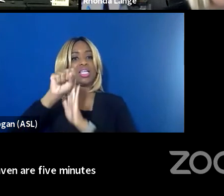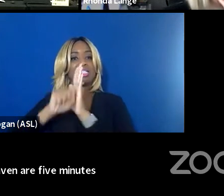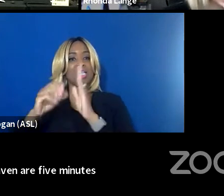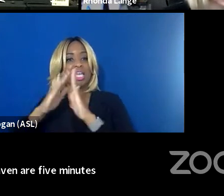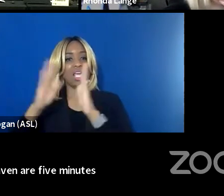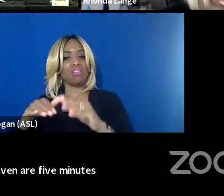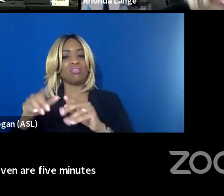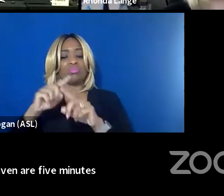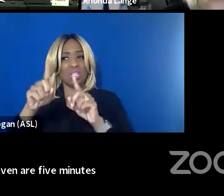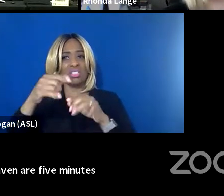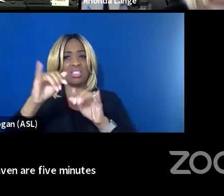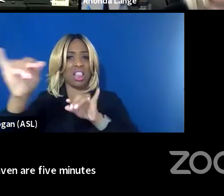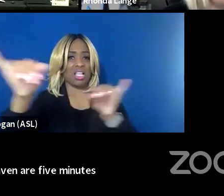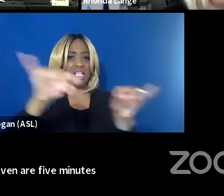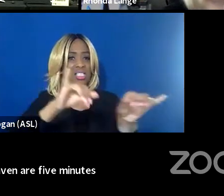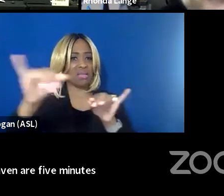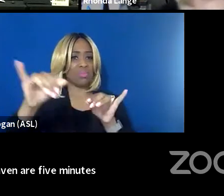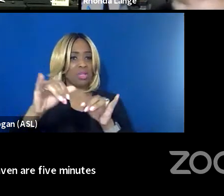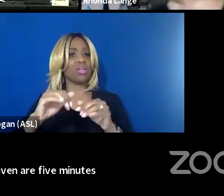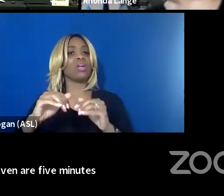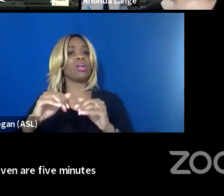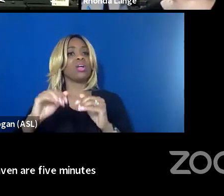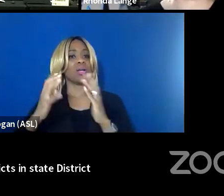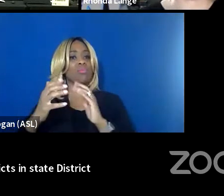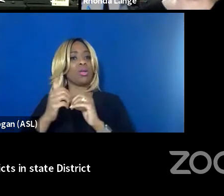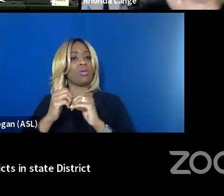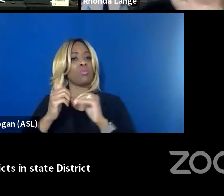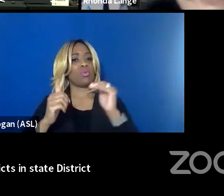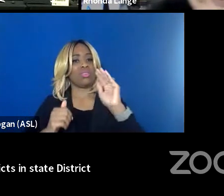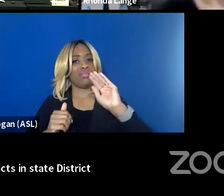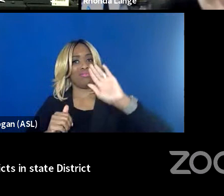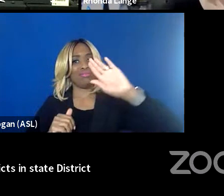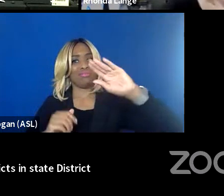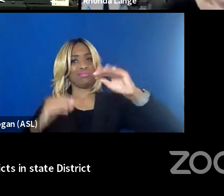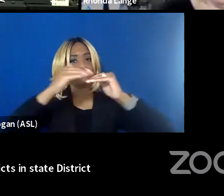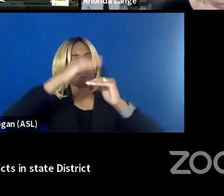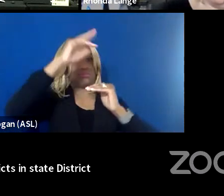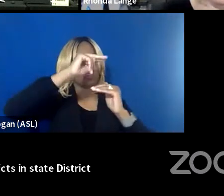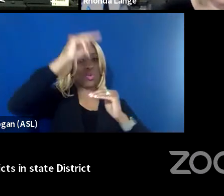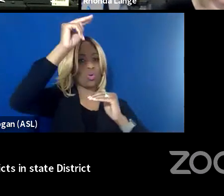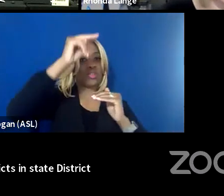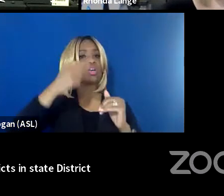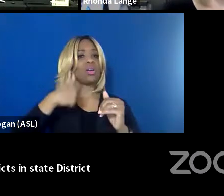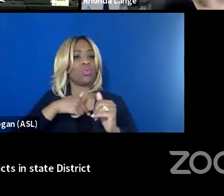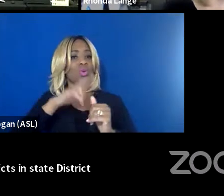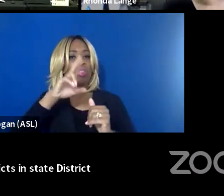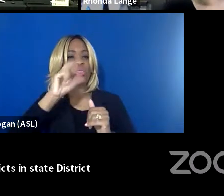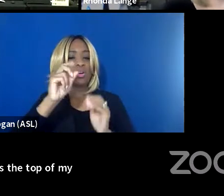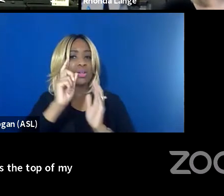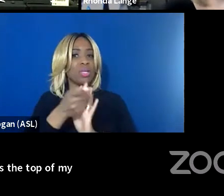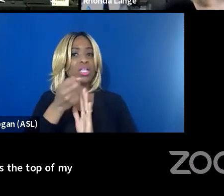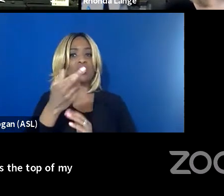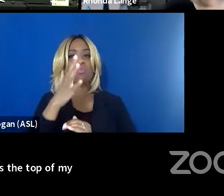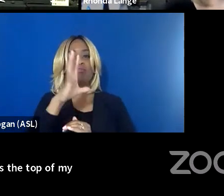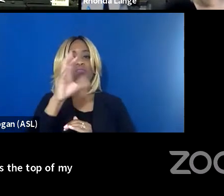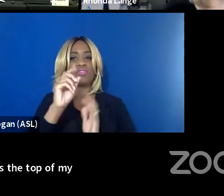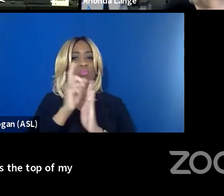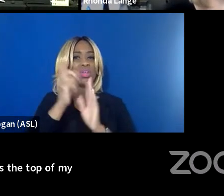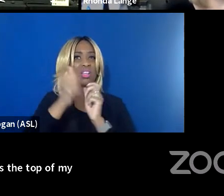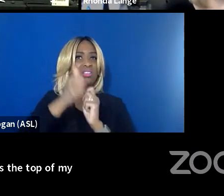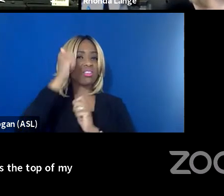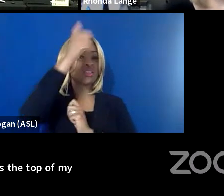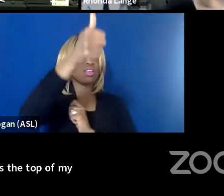very similar versus the top half of my state House or state Senate district, which can be 30 minutes or 50 minutes away.